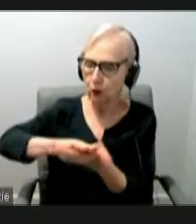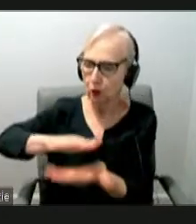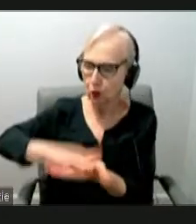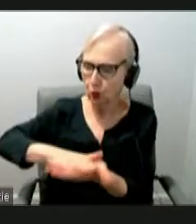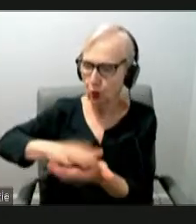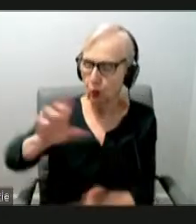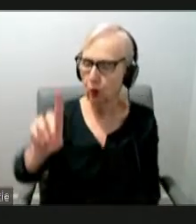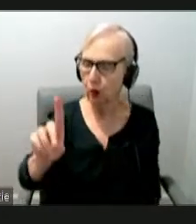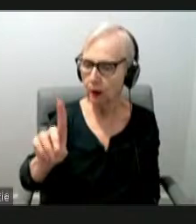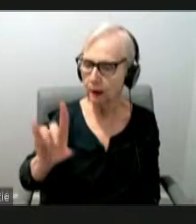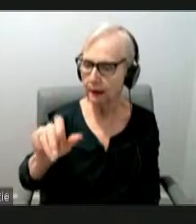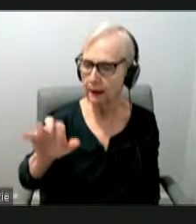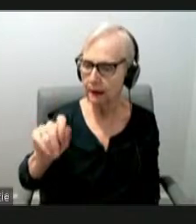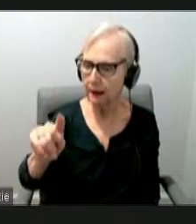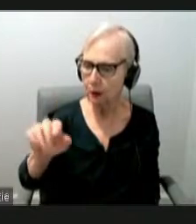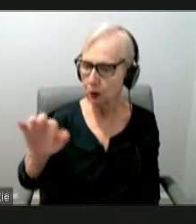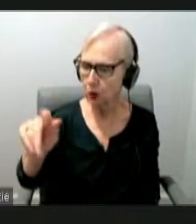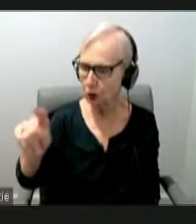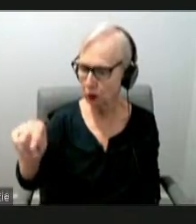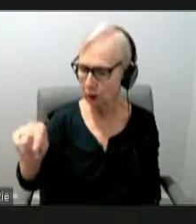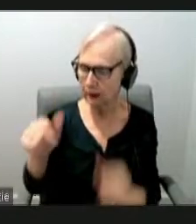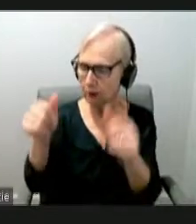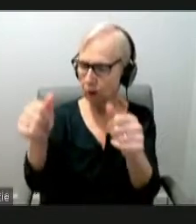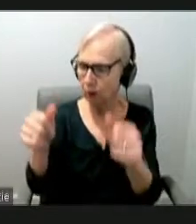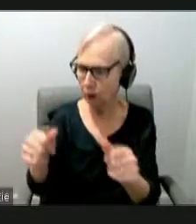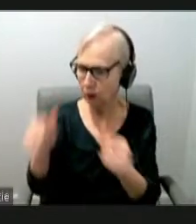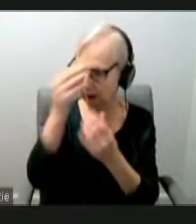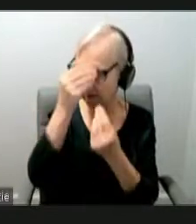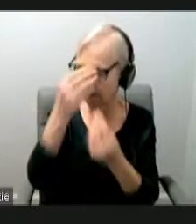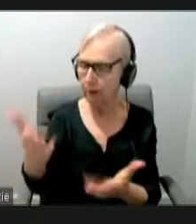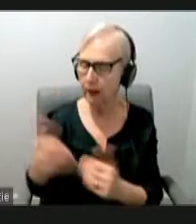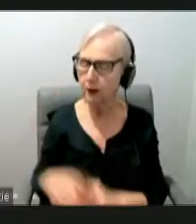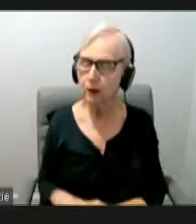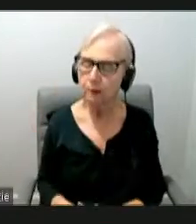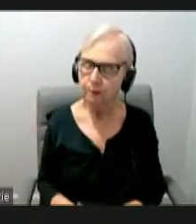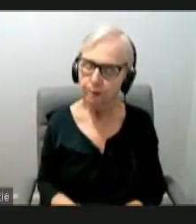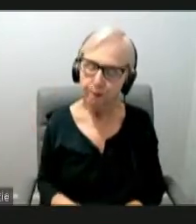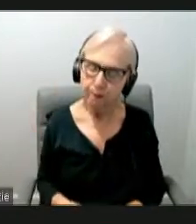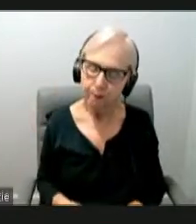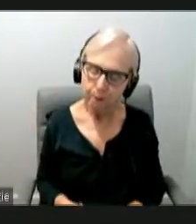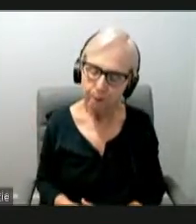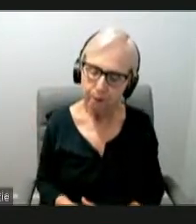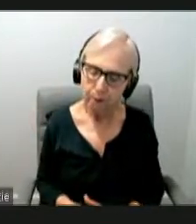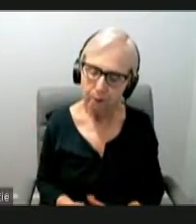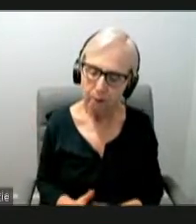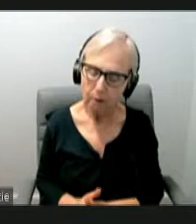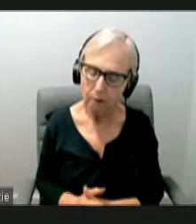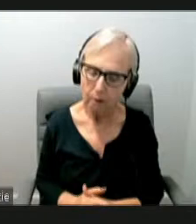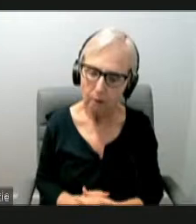school districts to post some of that information on their dashboards?